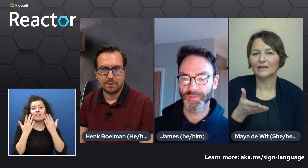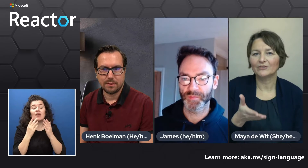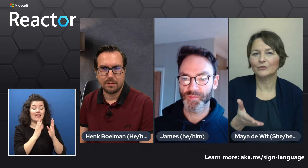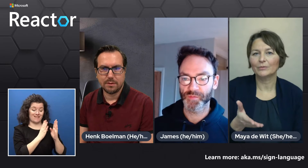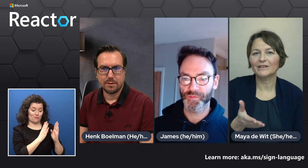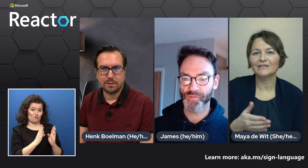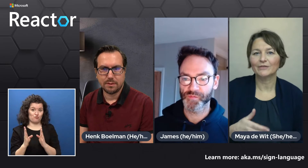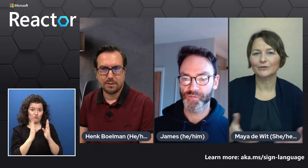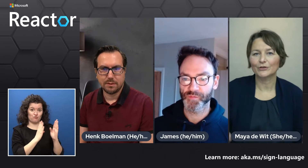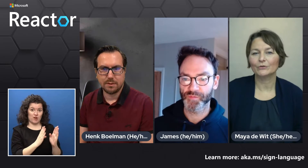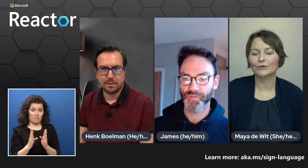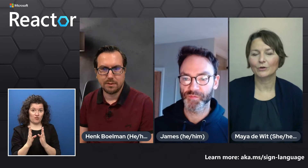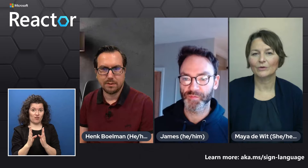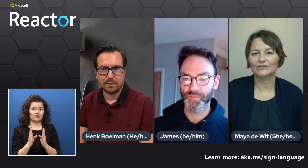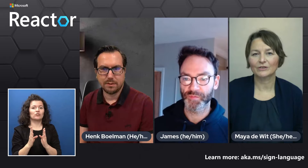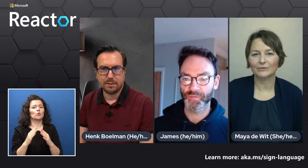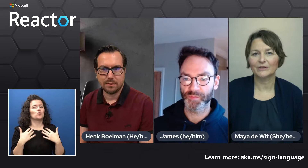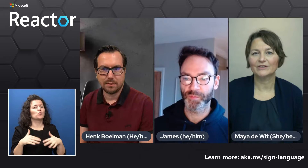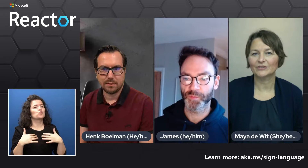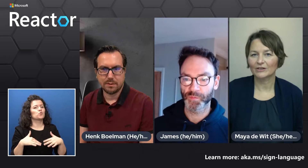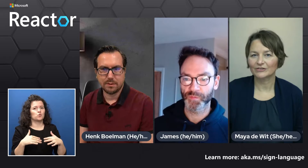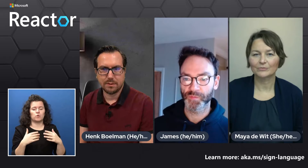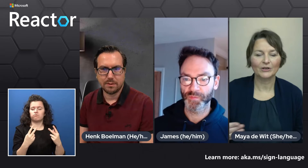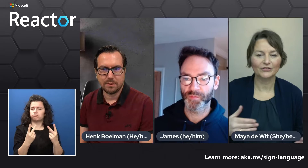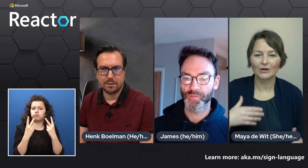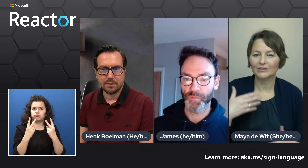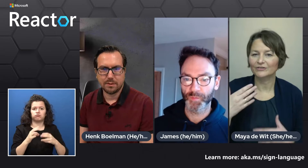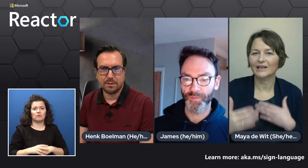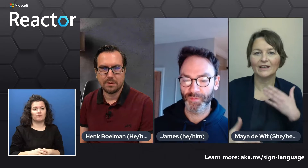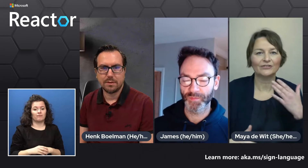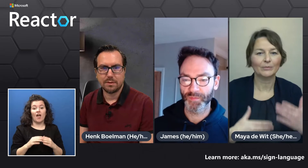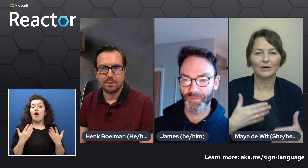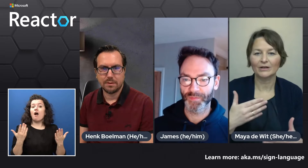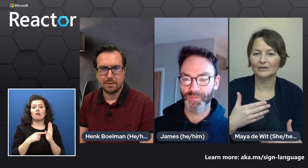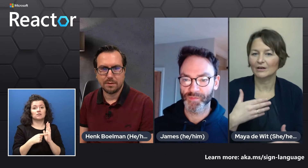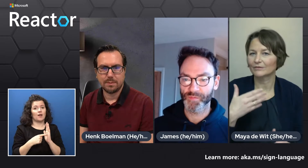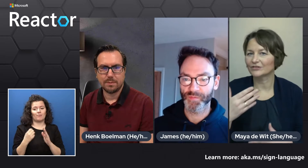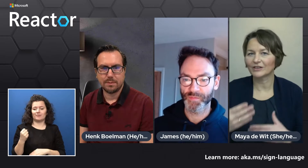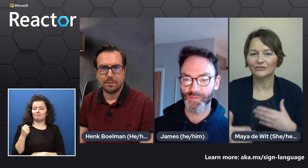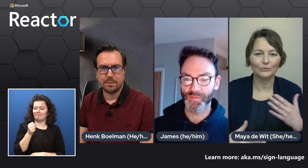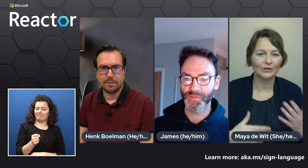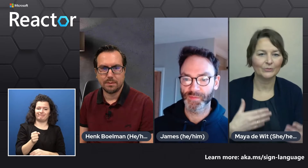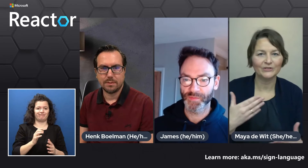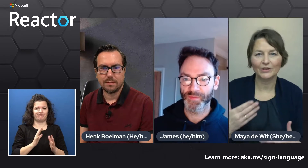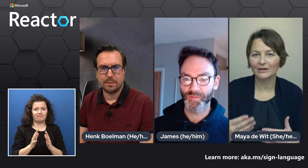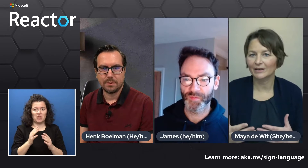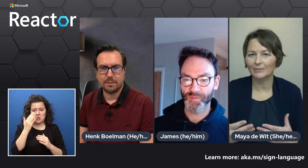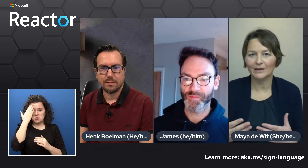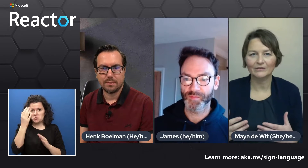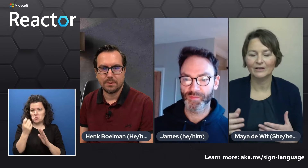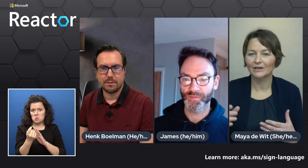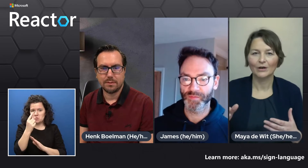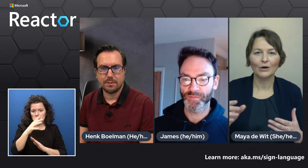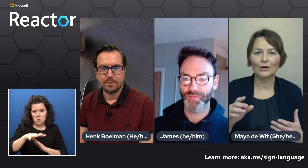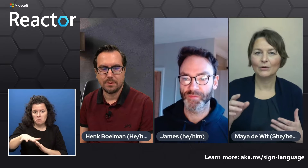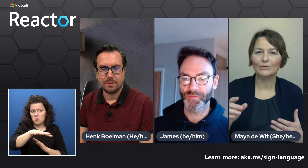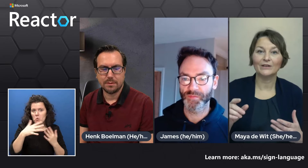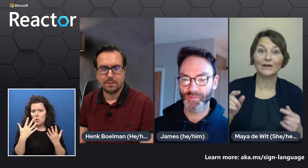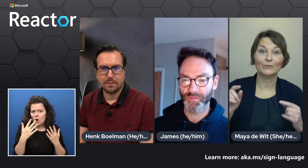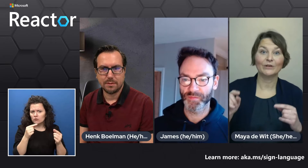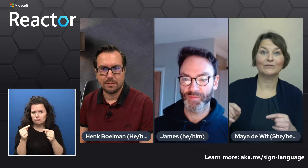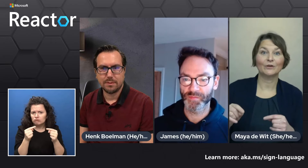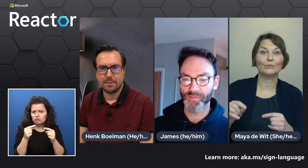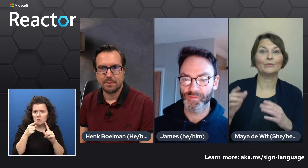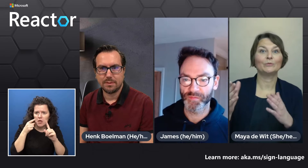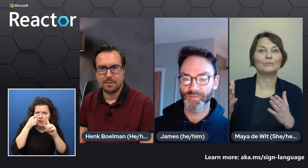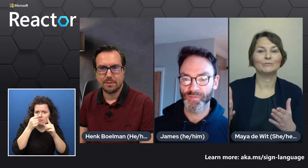walk into a meeting. If you don't know what's going to be discussed, it's much harder to catch up on the conversation. What are we talking about? Oh, if I